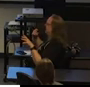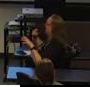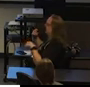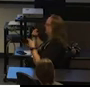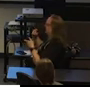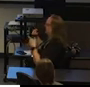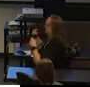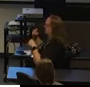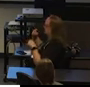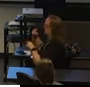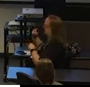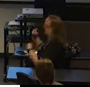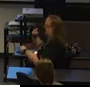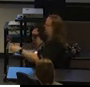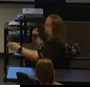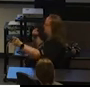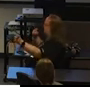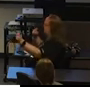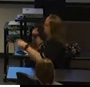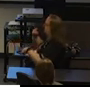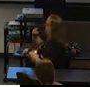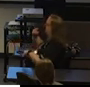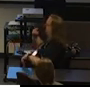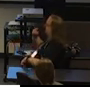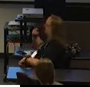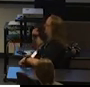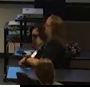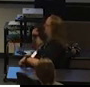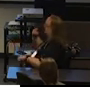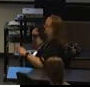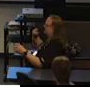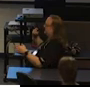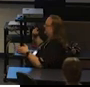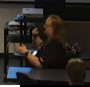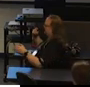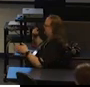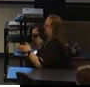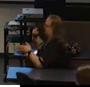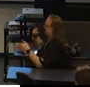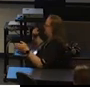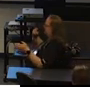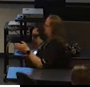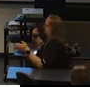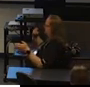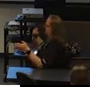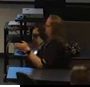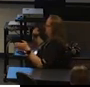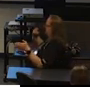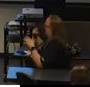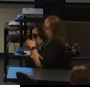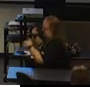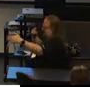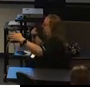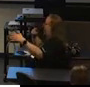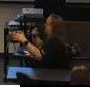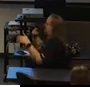to have it. Like when you mentioned about putting the wood walkway all the way down the beach. Well, I know that that beach is actually pretty deep in some areas,